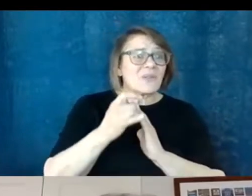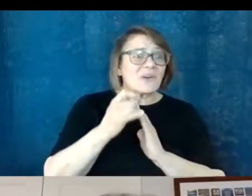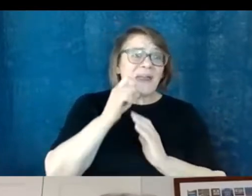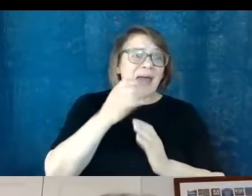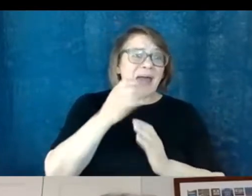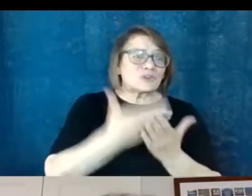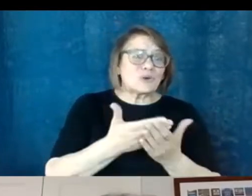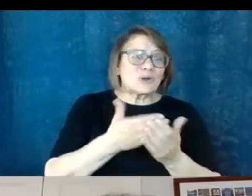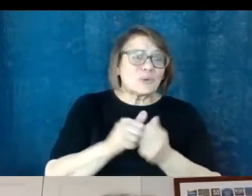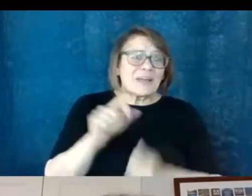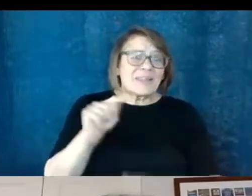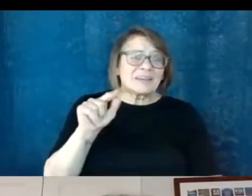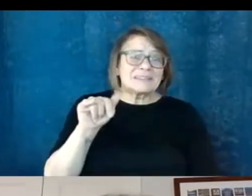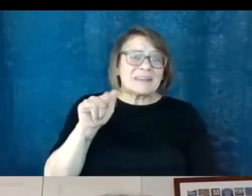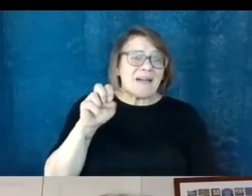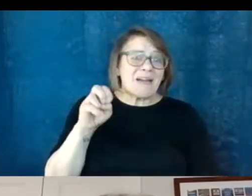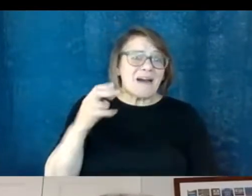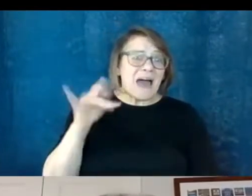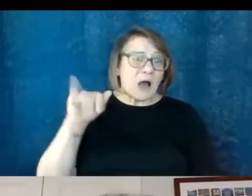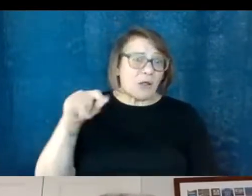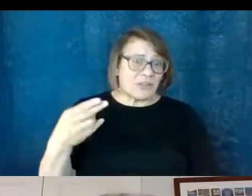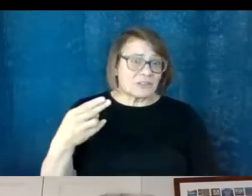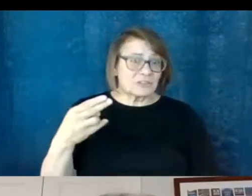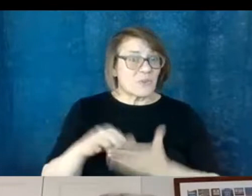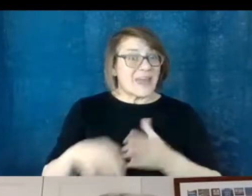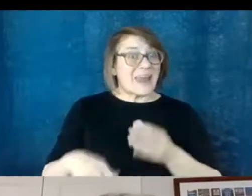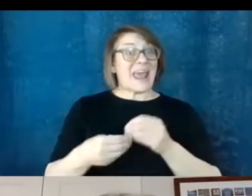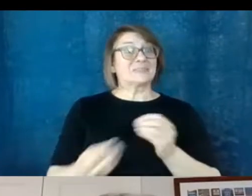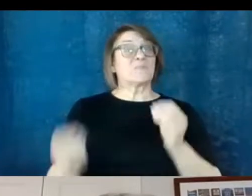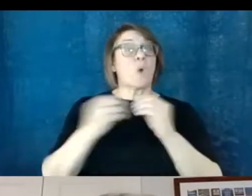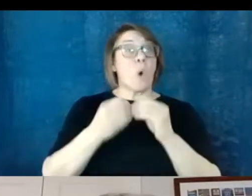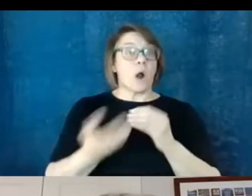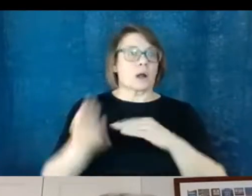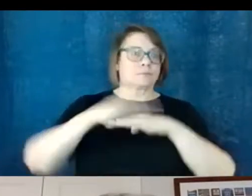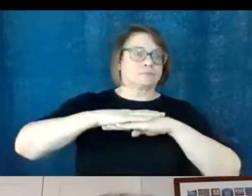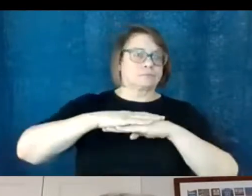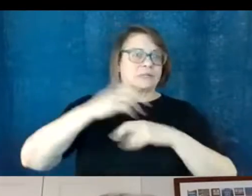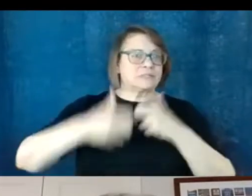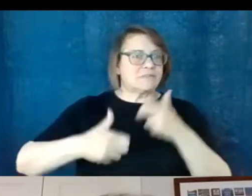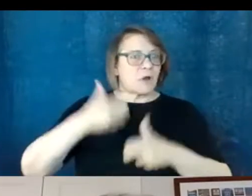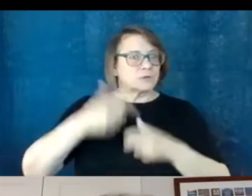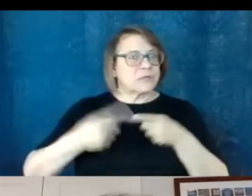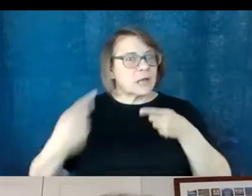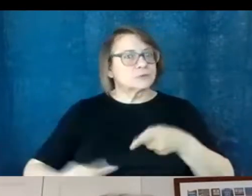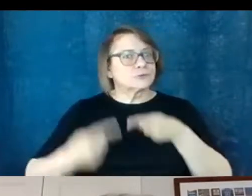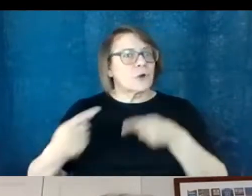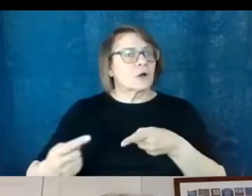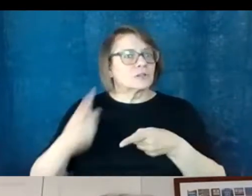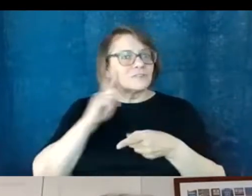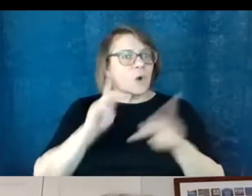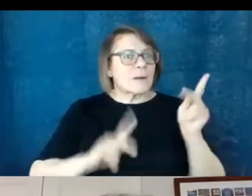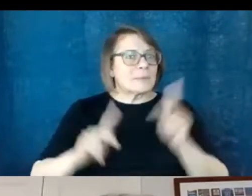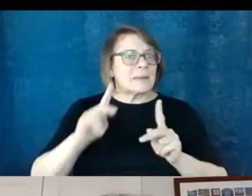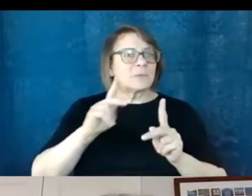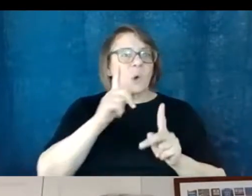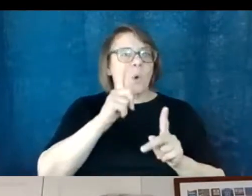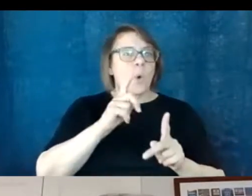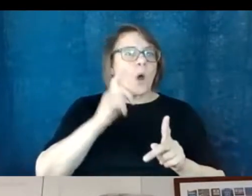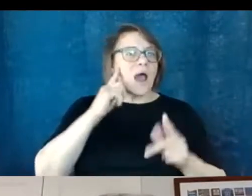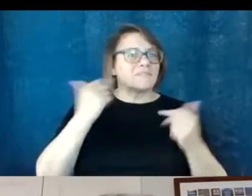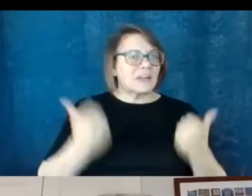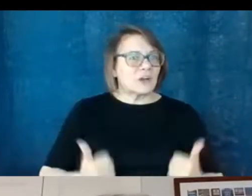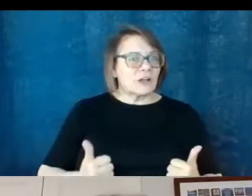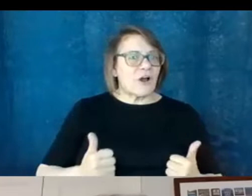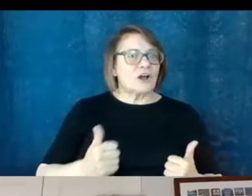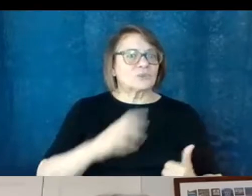So there's another layer of difficulty that we're noticing there for individuals with hearing loss during